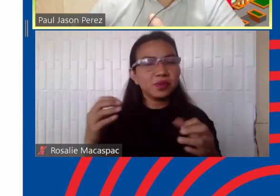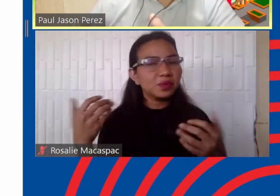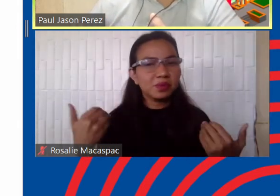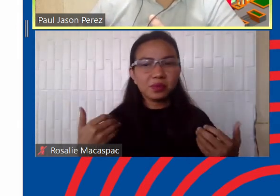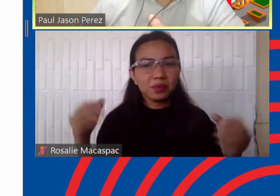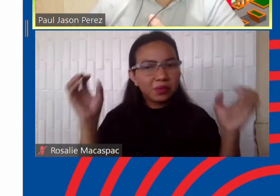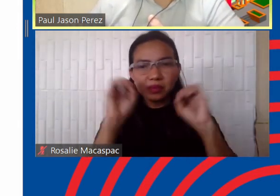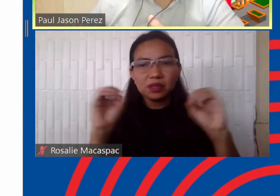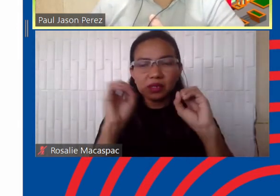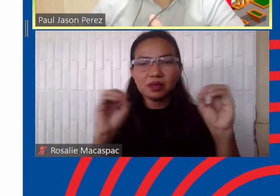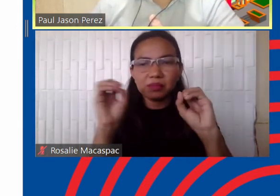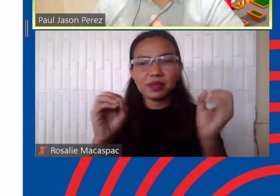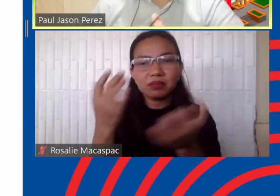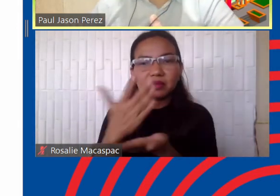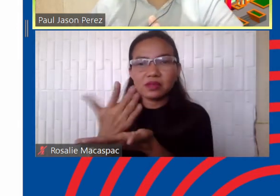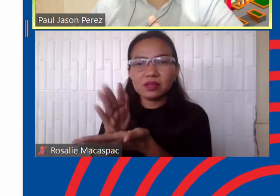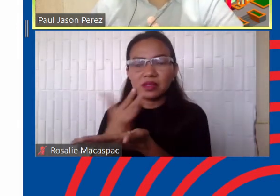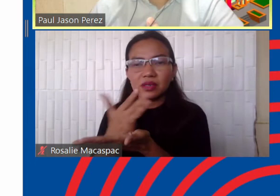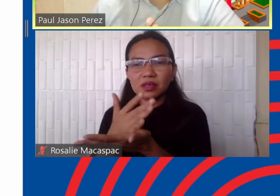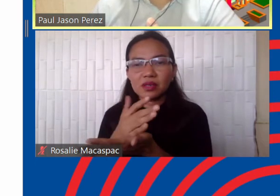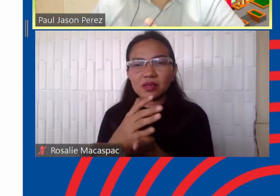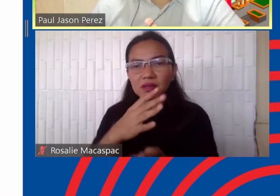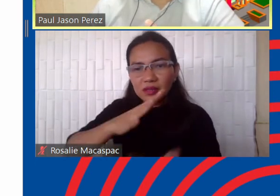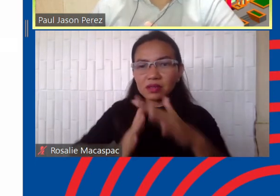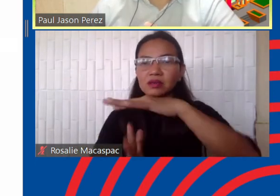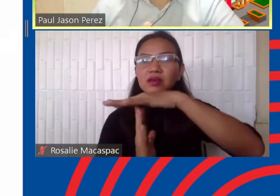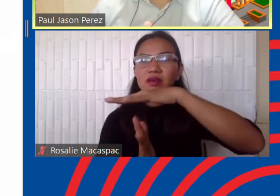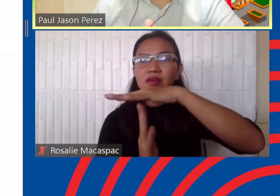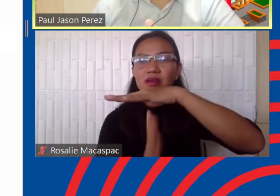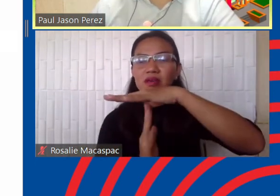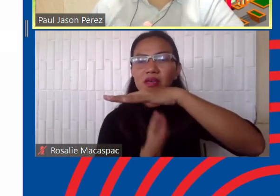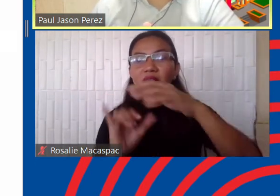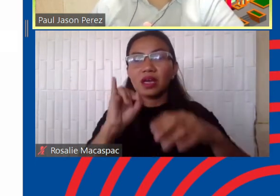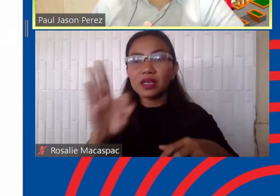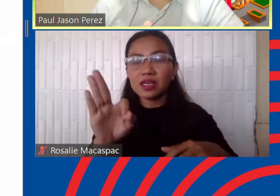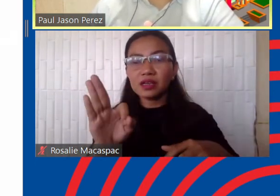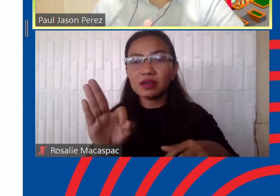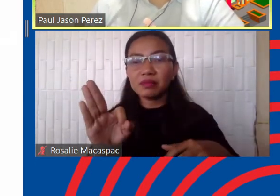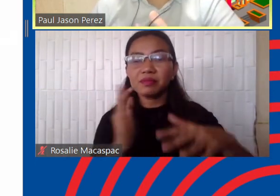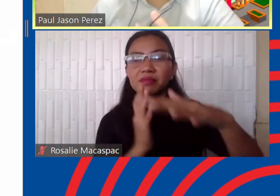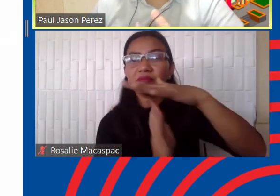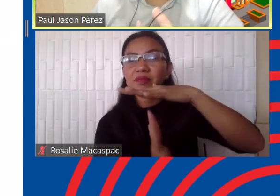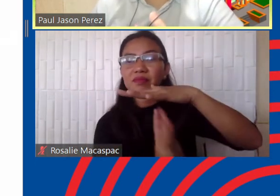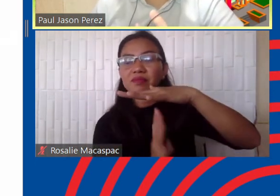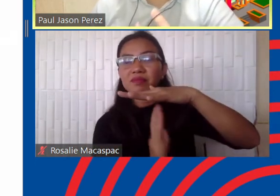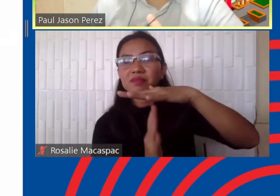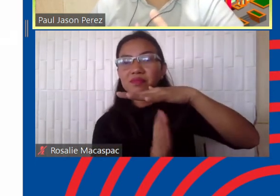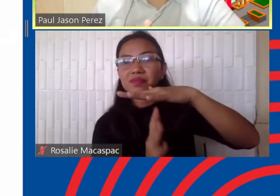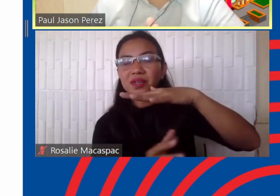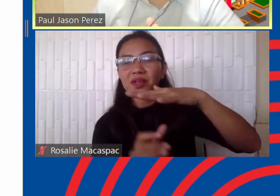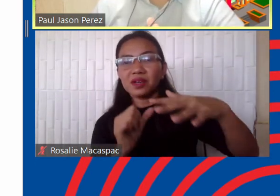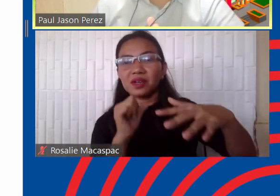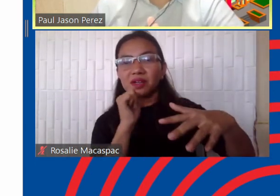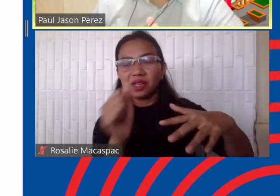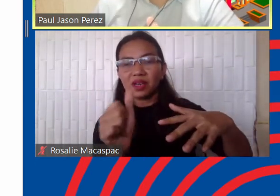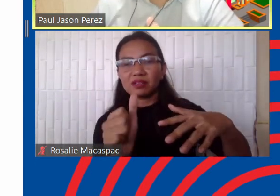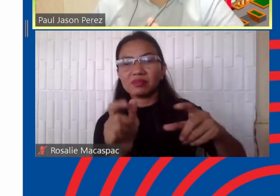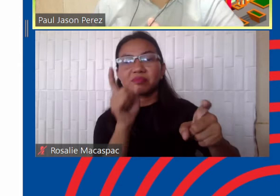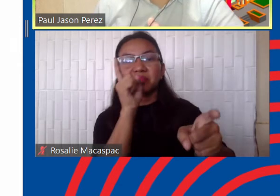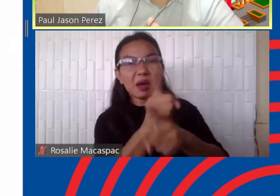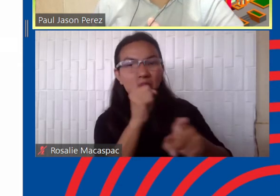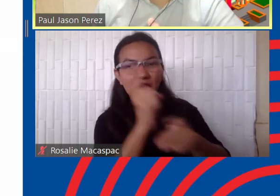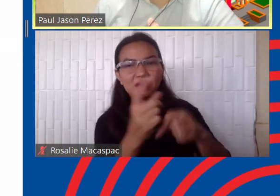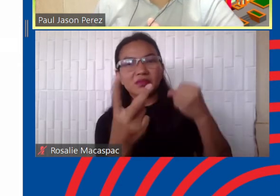tayong ma-share sa ating mga clients if the researchers are not going to preserve properly